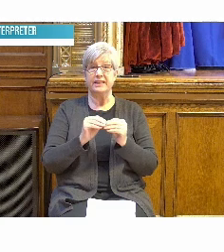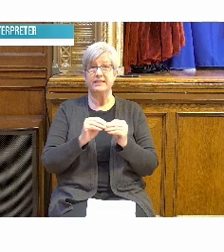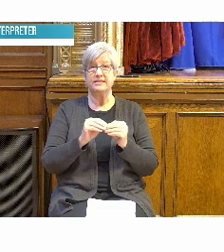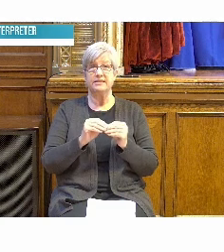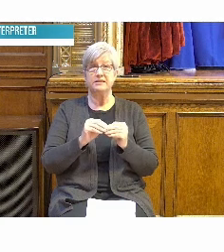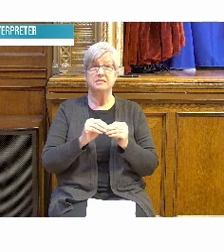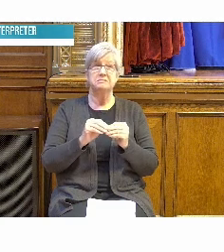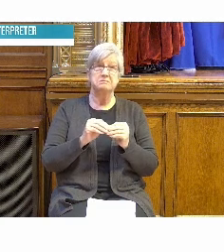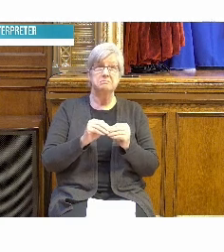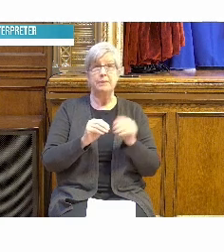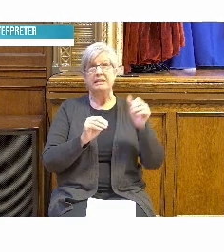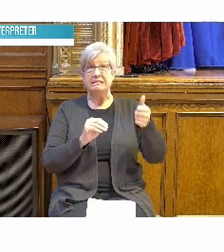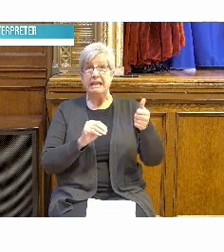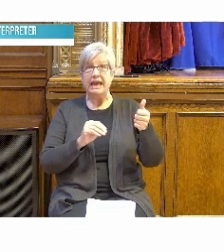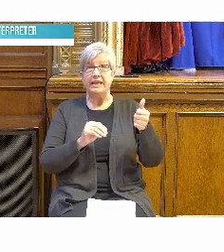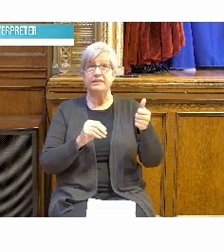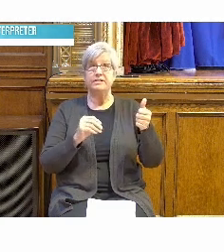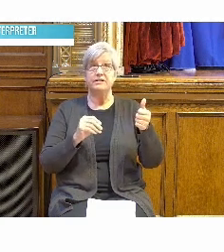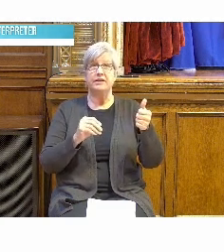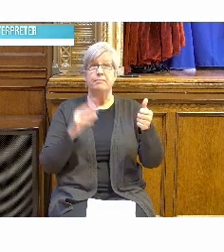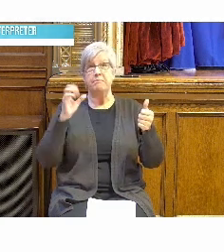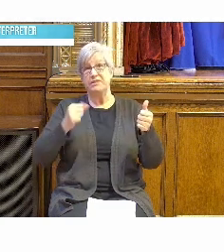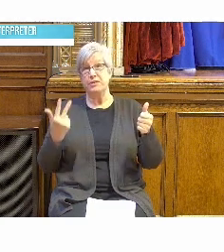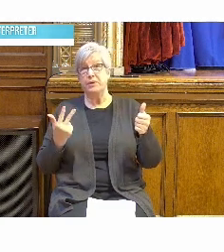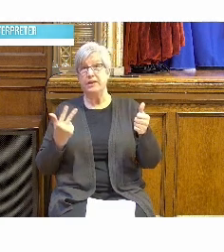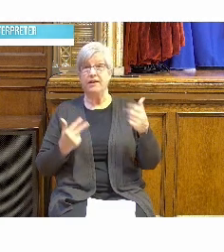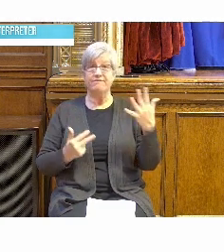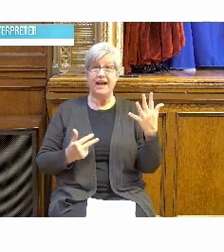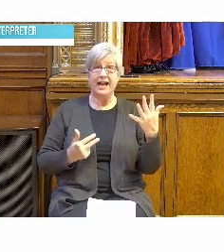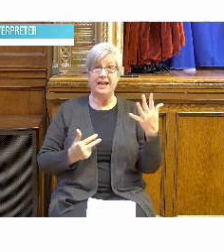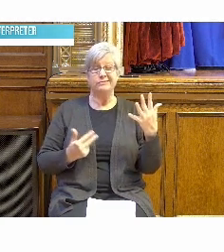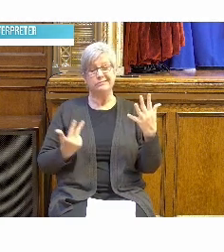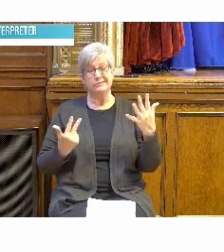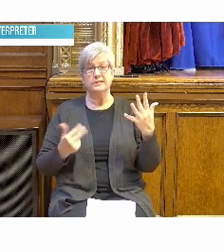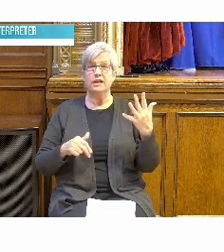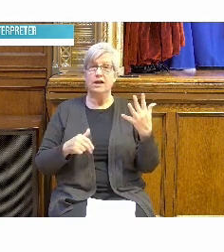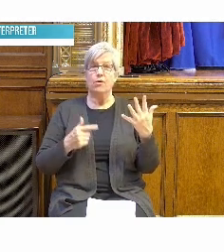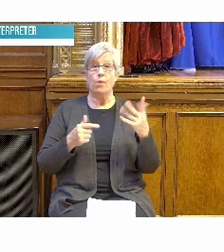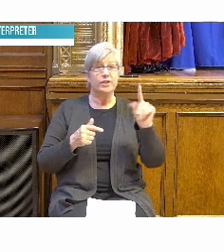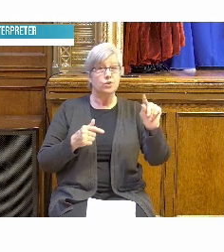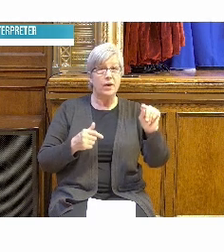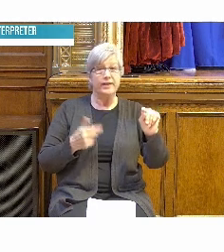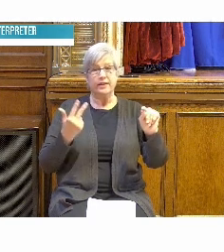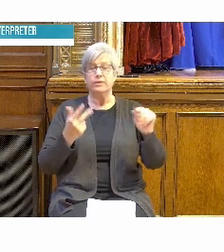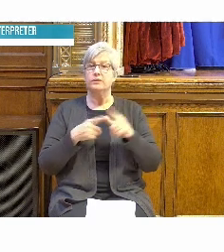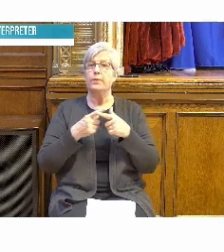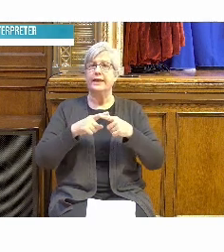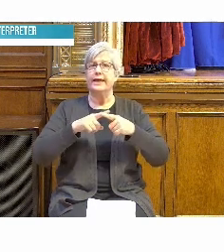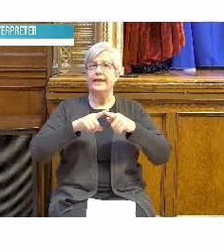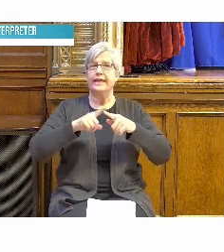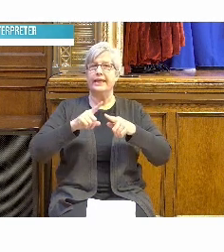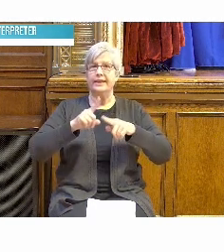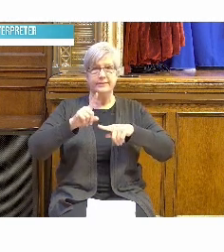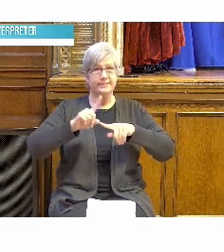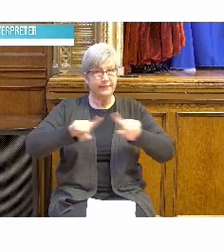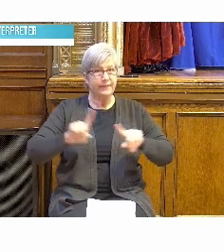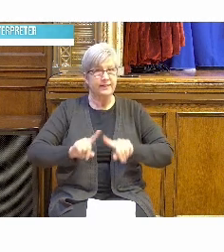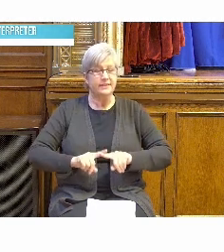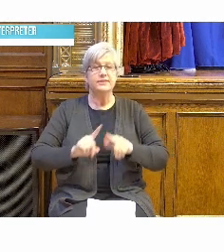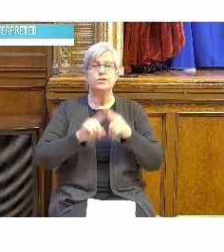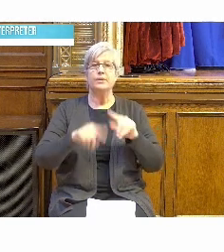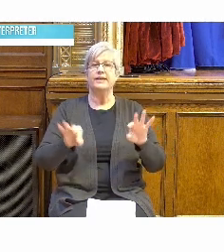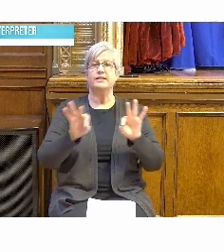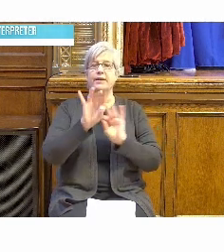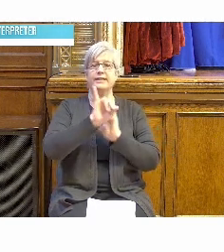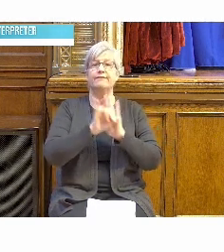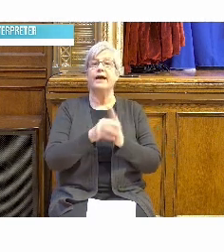10, we're talking about 3 meetings out of 5, we're talking about 3 meetings out of 20. I think those things are critical. Those